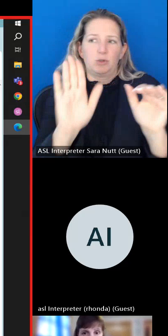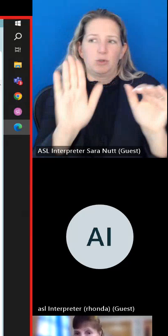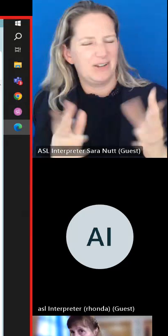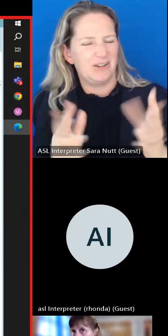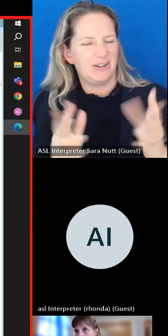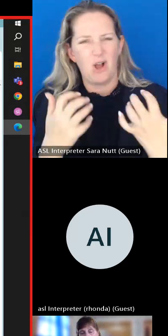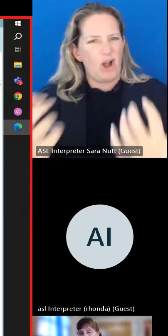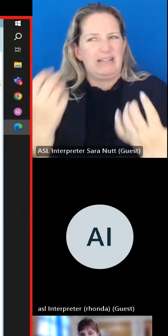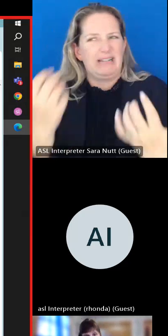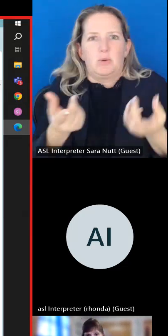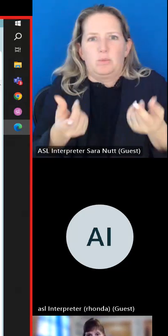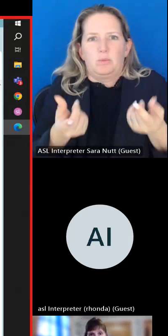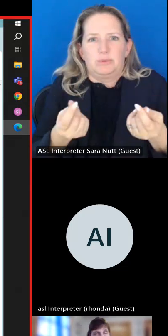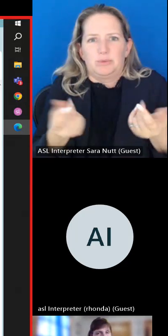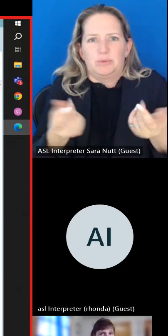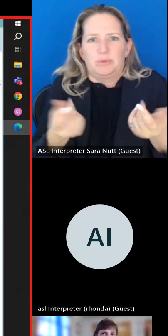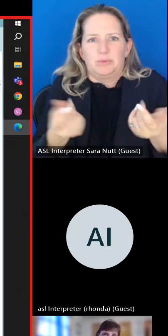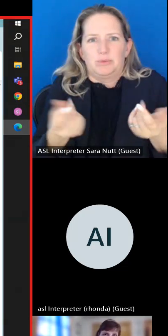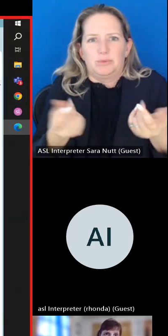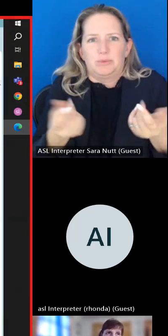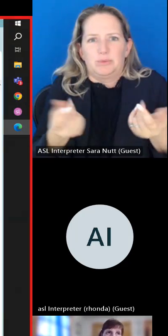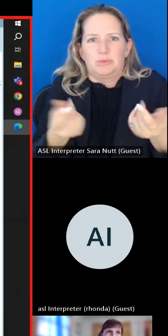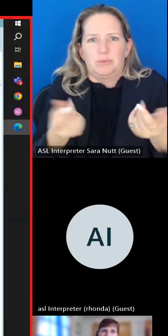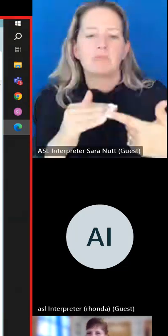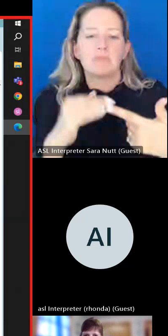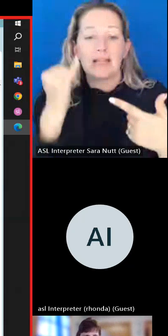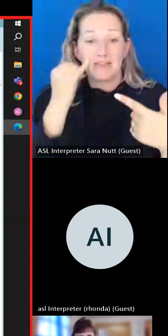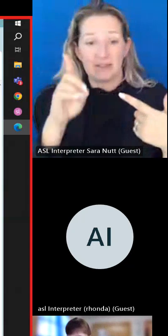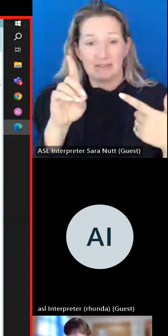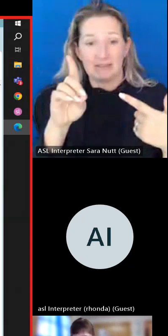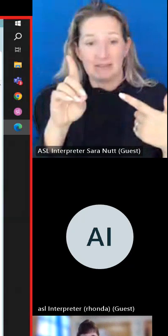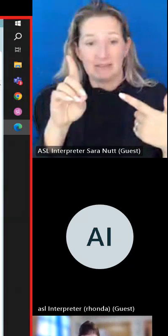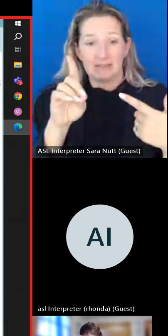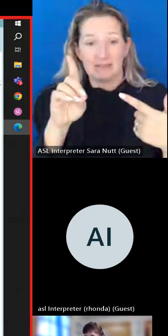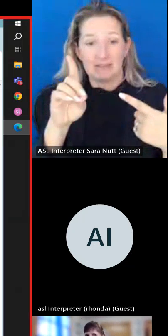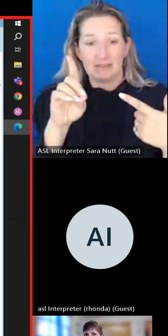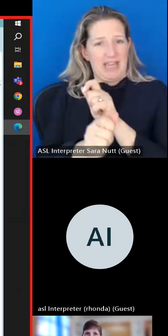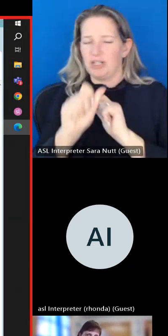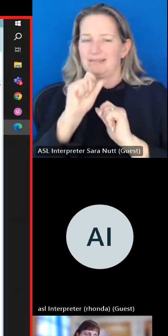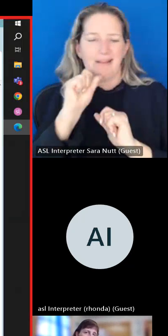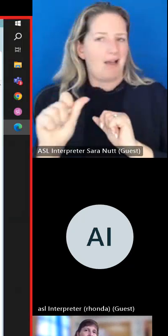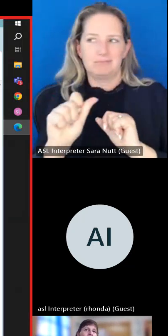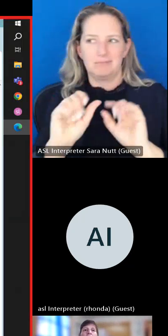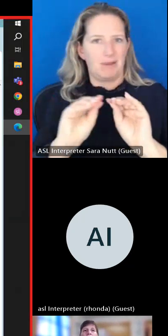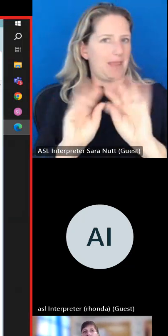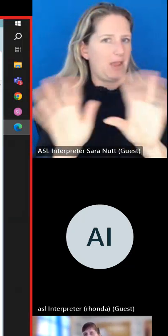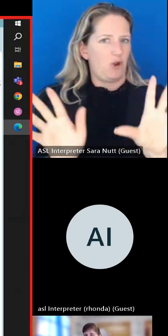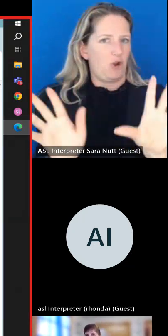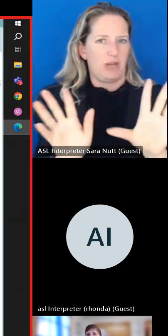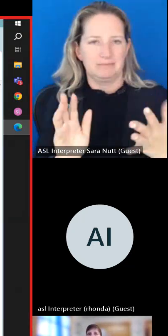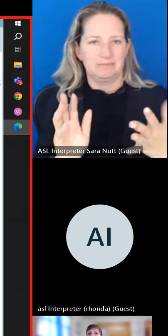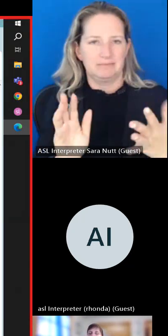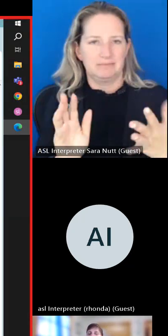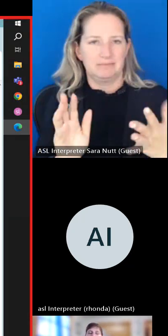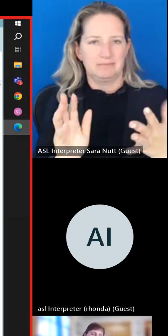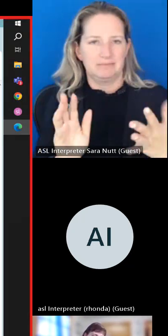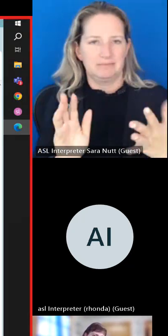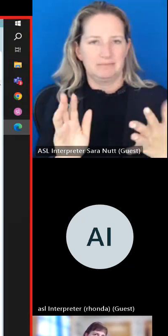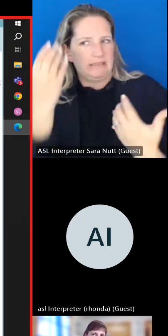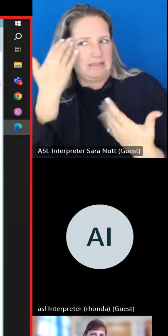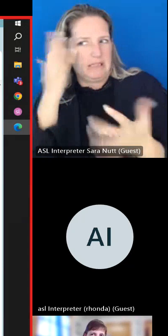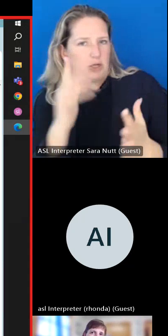isn't immediately apparent to your audience. They can't tell how it's different. And third, the type